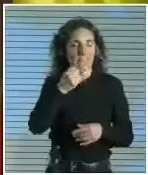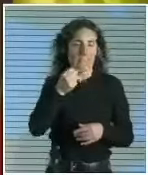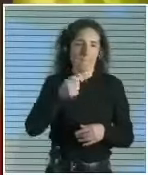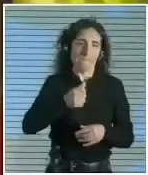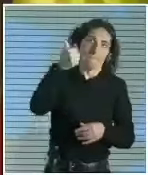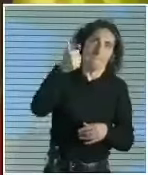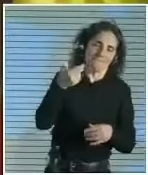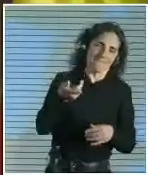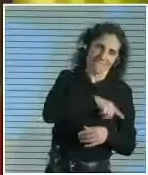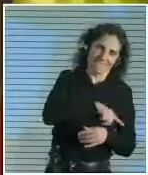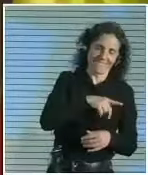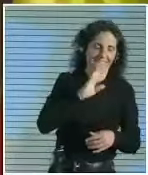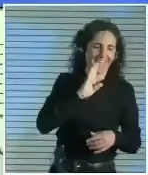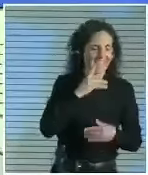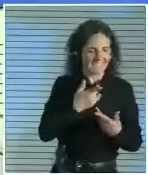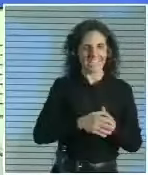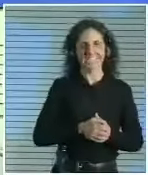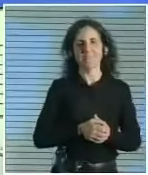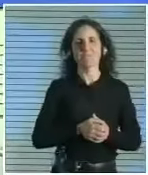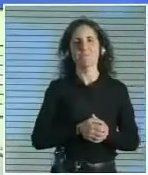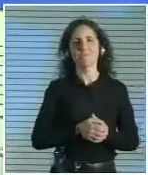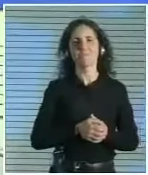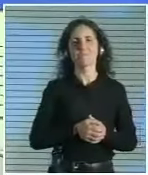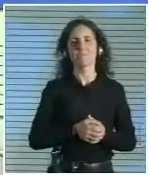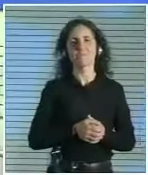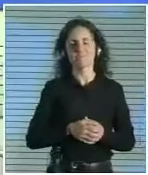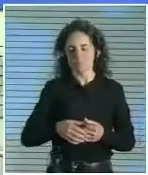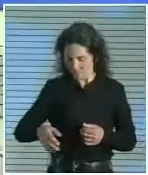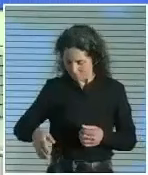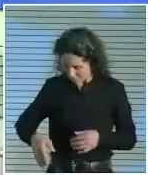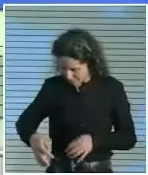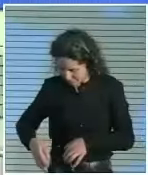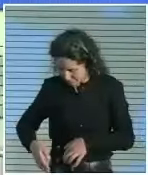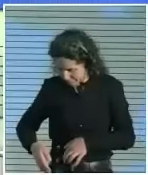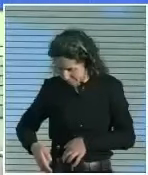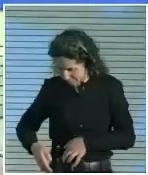Bueno, es que cada colectivo responde a unos